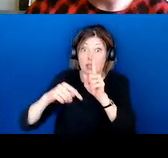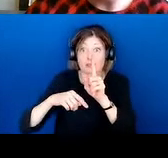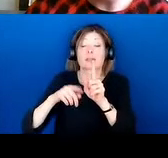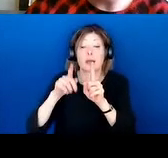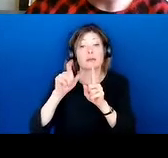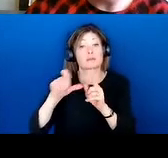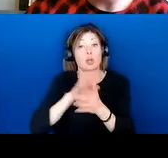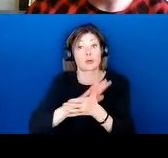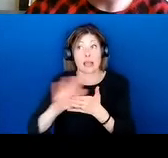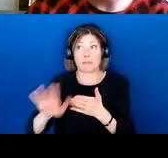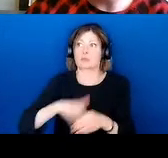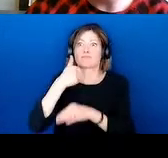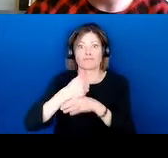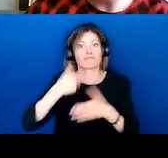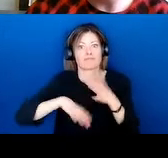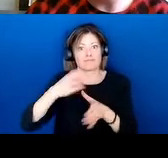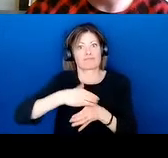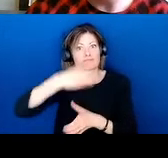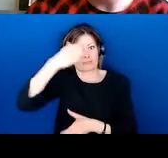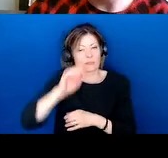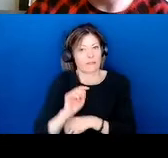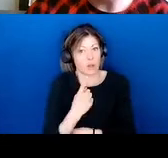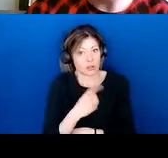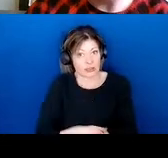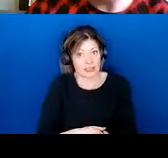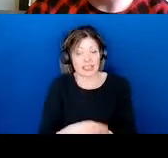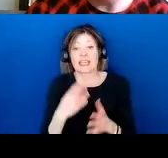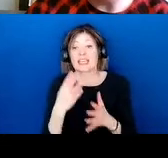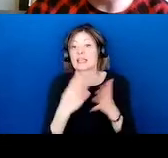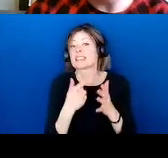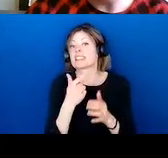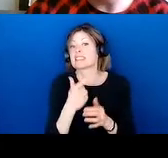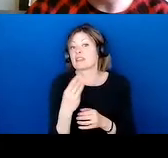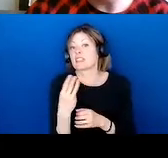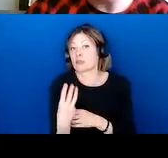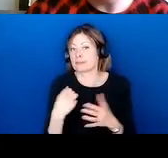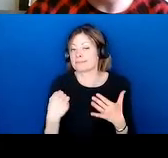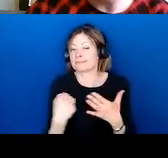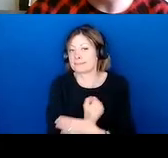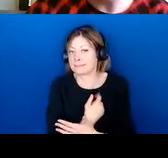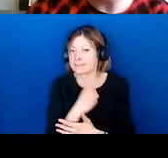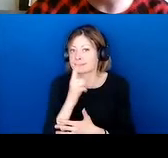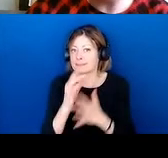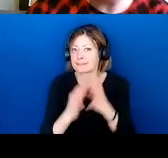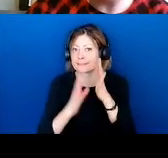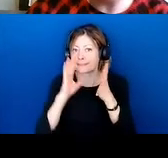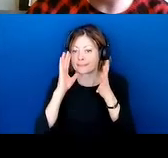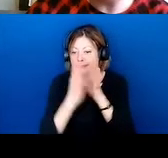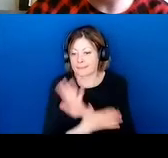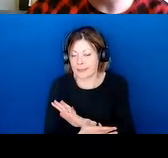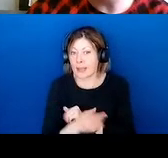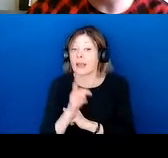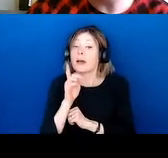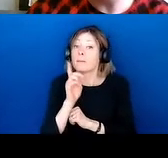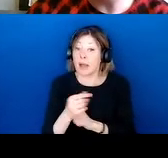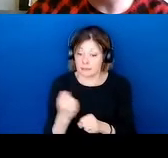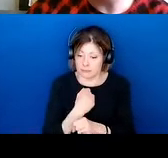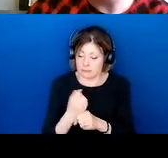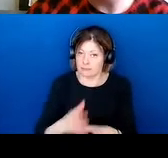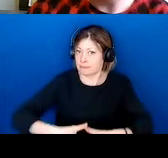Vandals burnt the tower down in 1973, but it was restored and reopened by the Duchess of York in